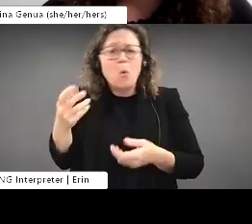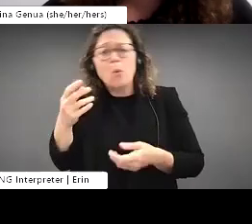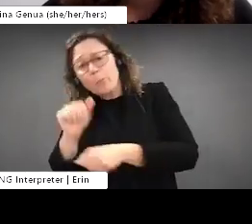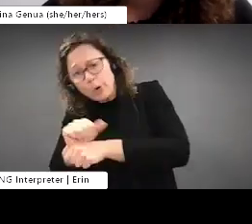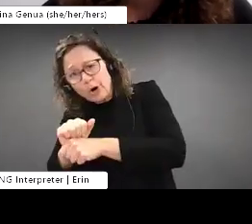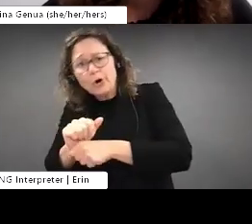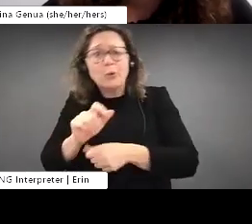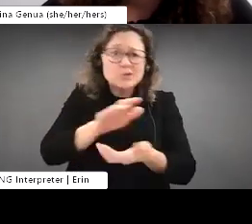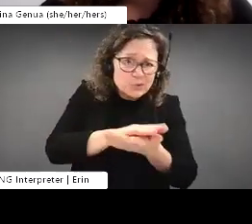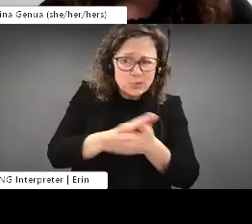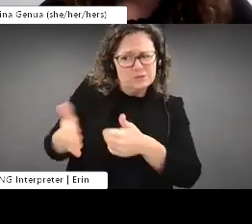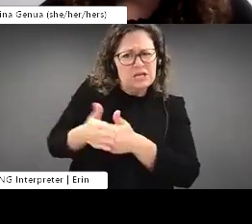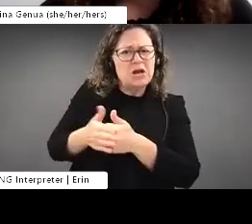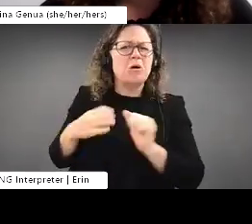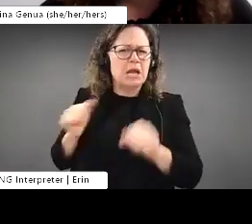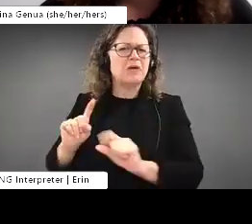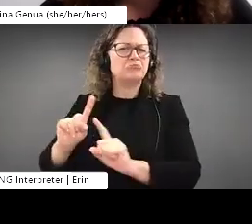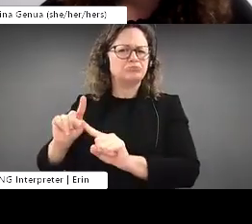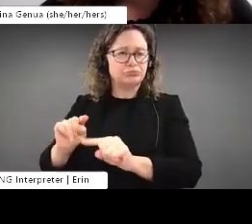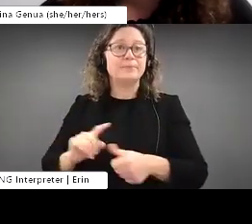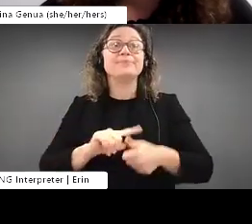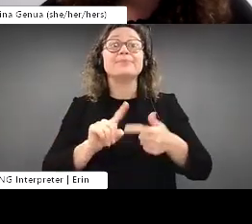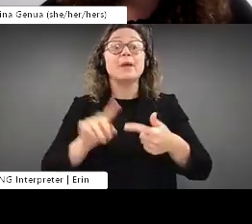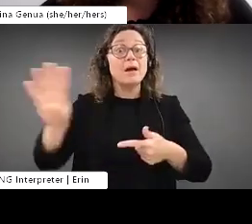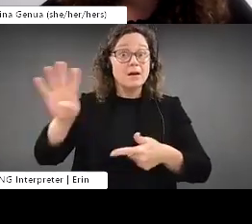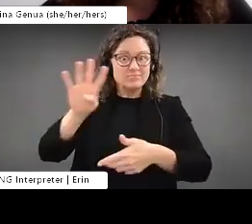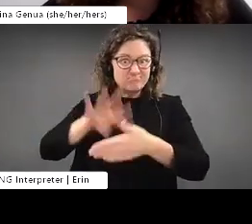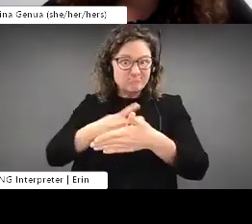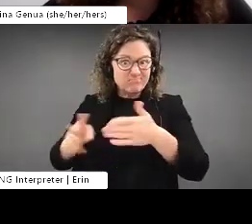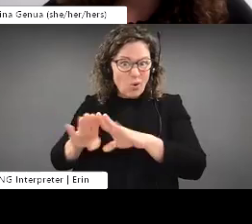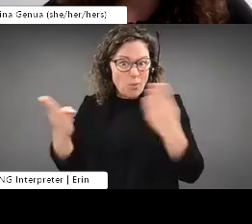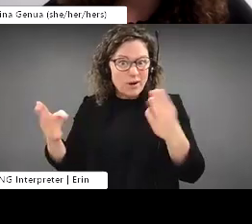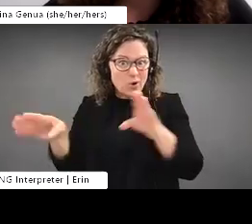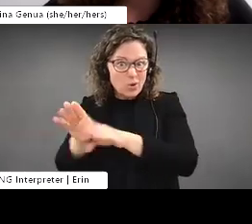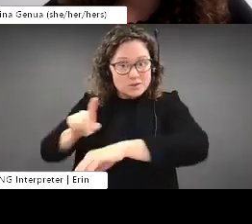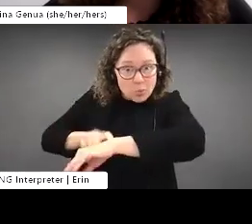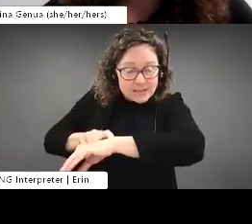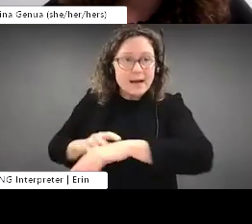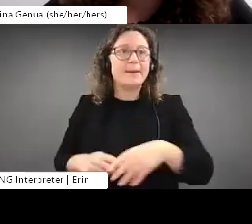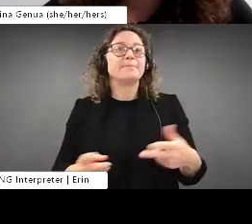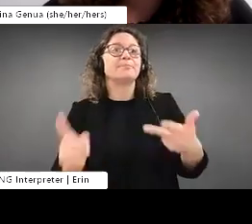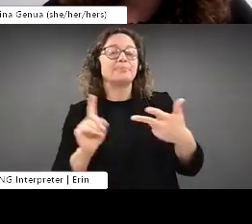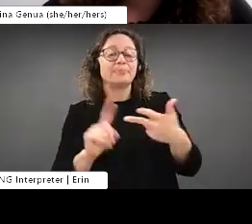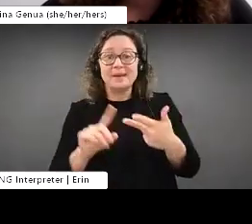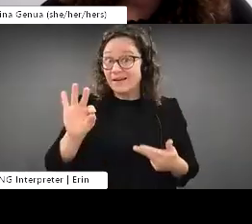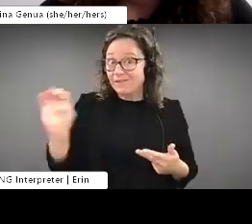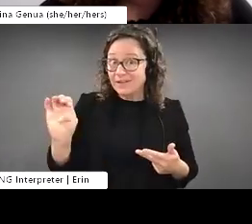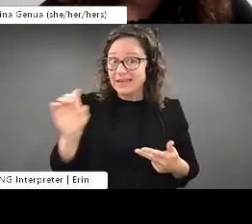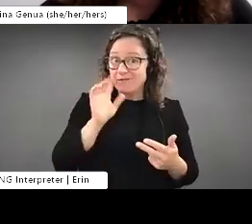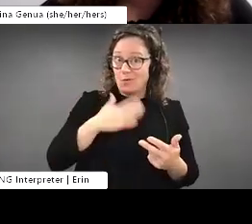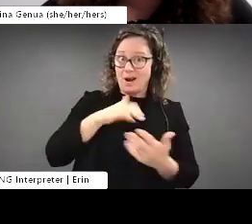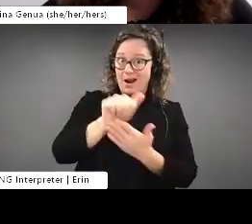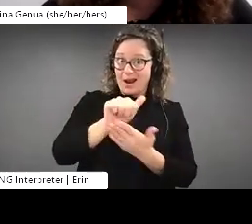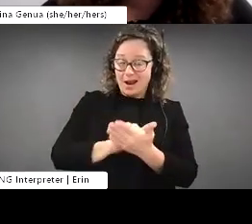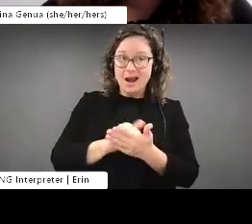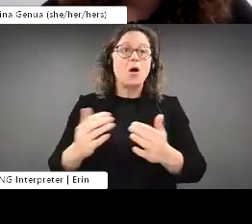What are the bank's hours? What are the fees for the account I want? How much interest will I earn on my savings account? Can I